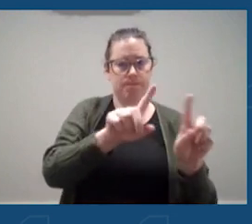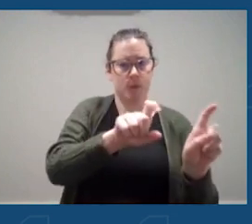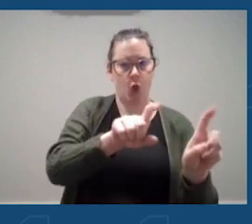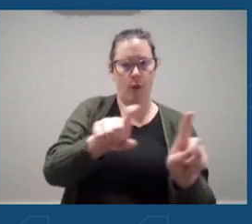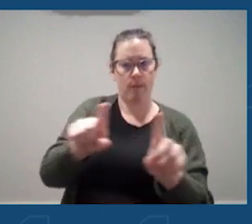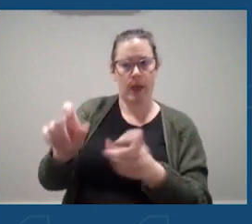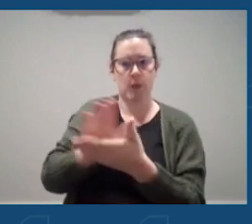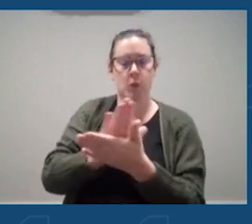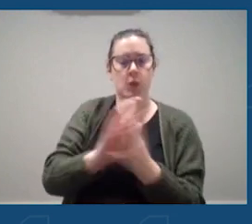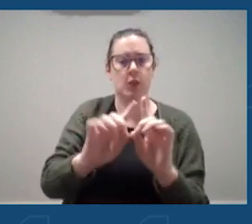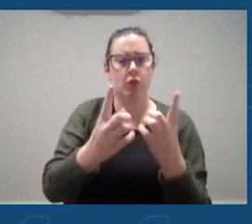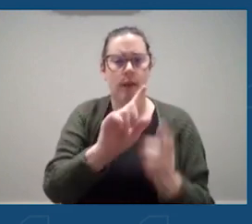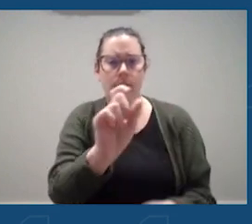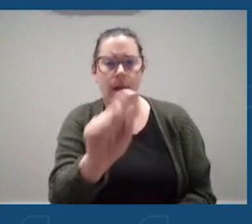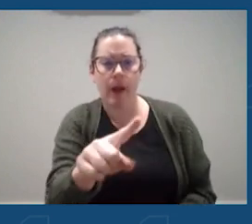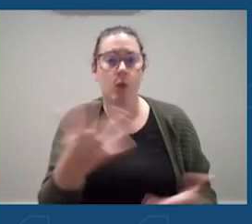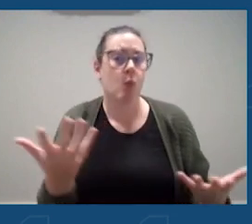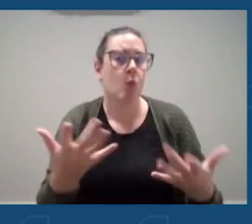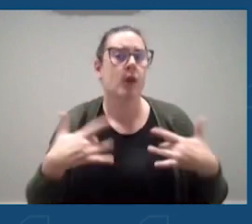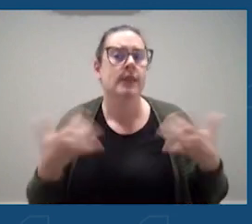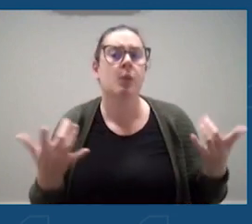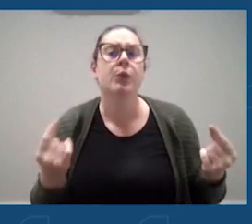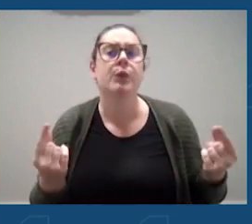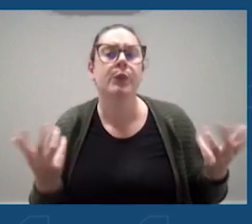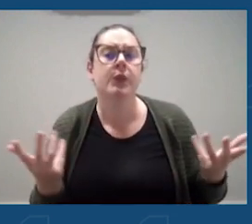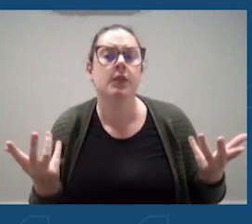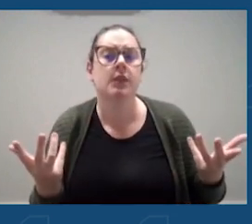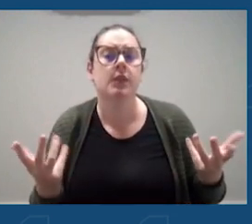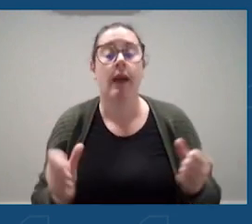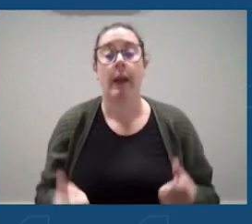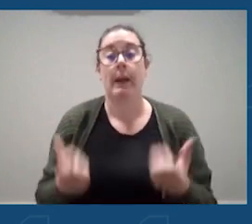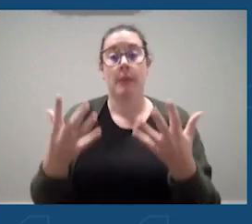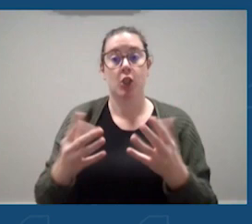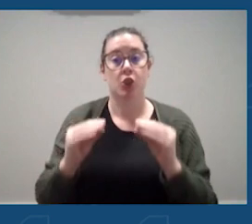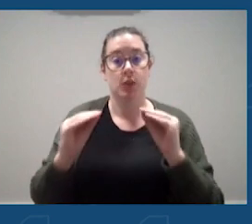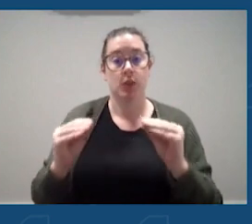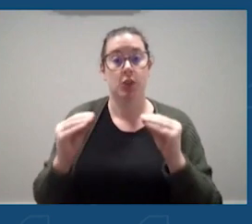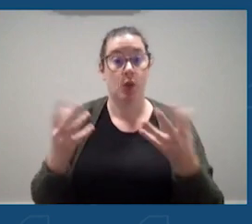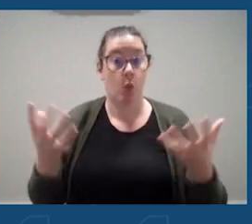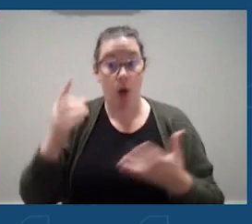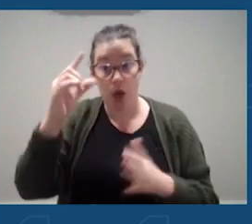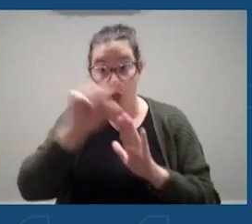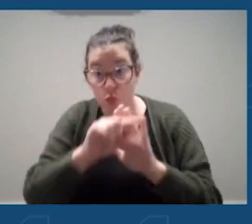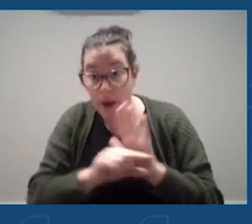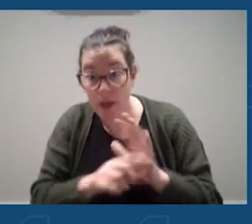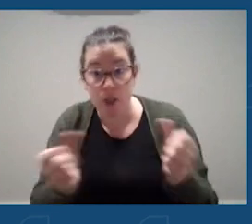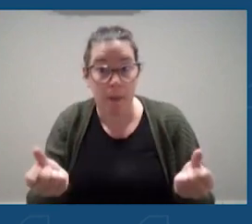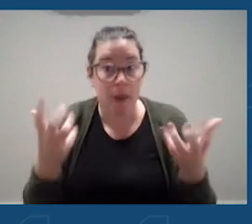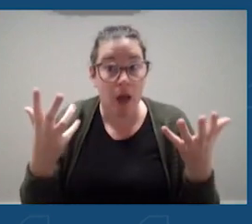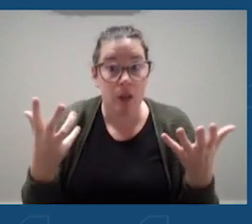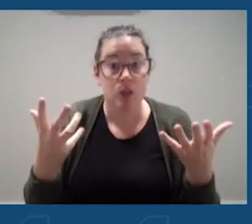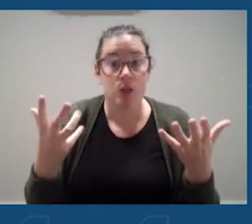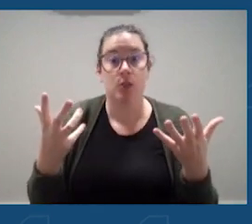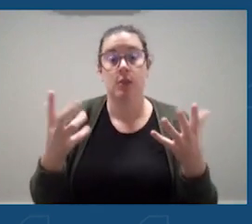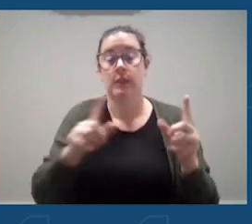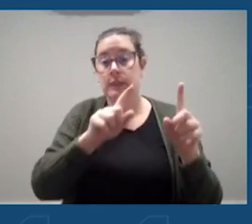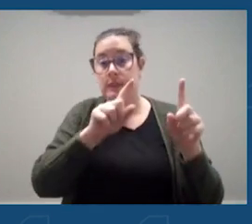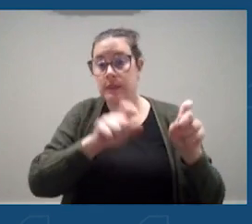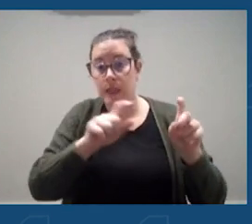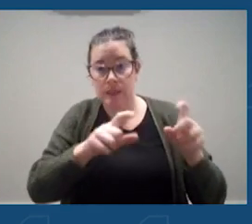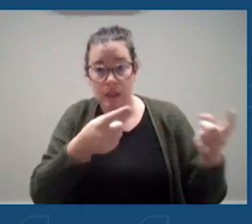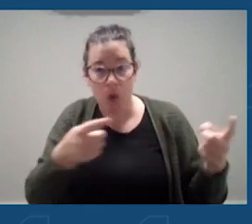question, what are you really doing? How much are you sharing? What grades? How much? How is the testing going? Are you sure this